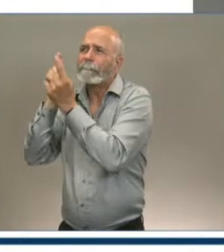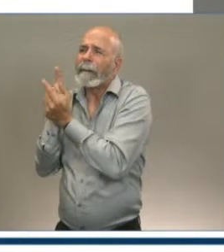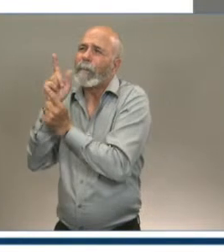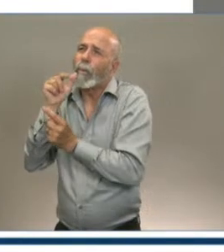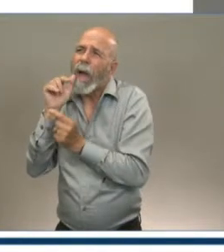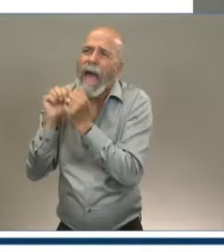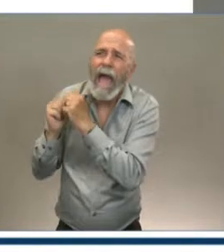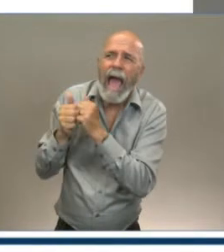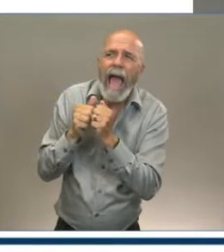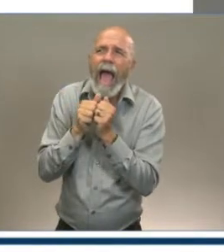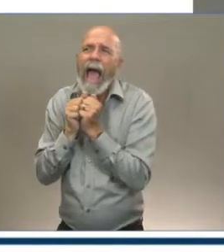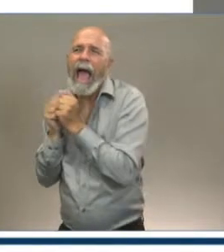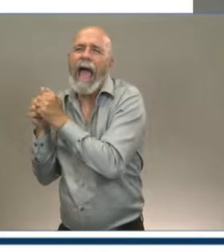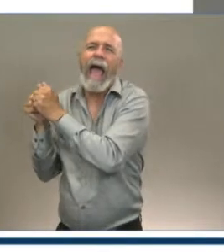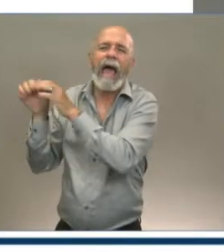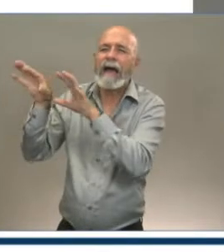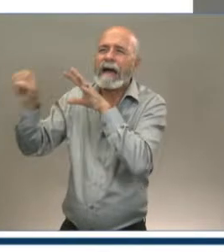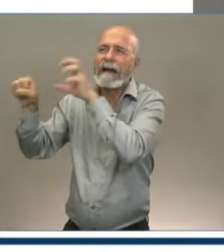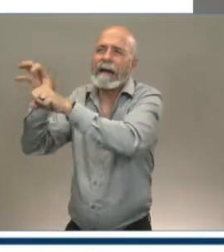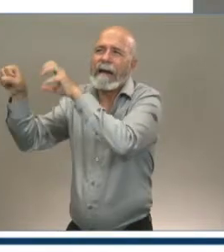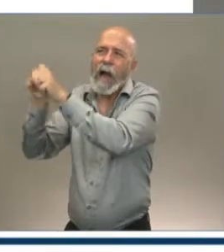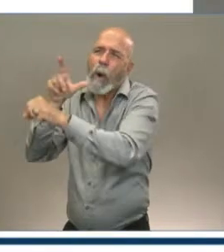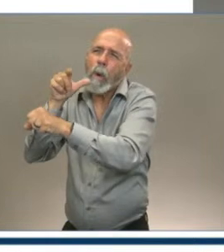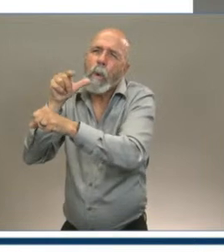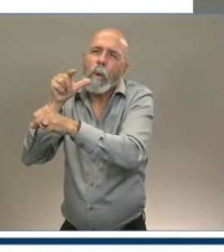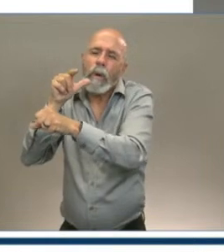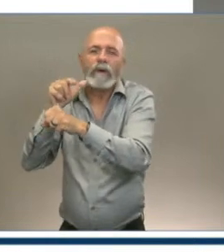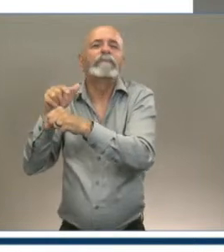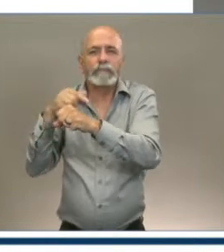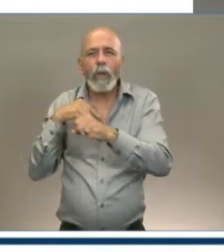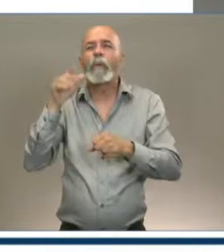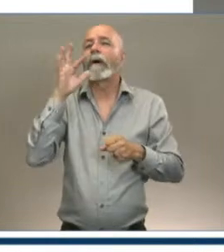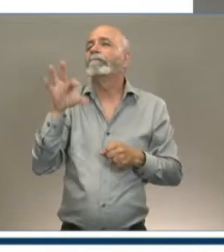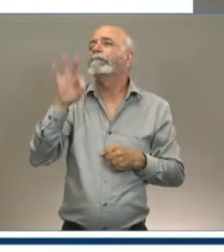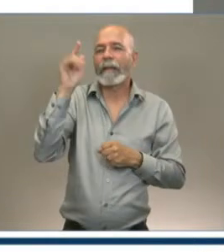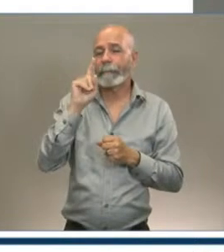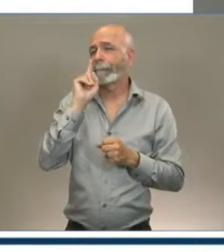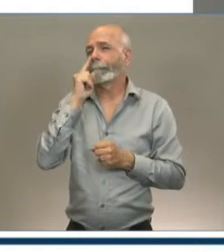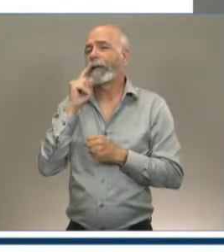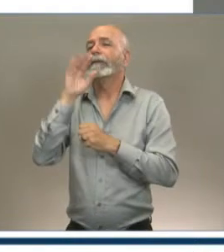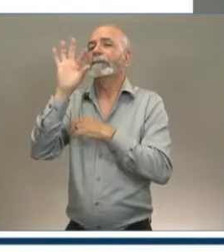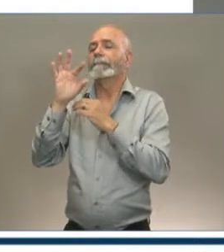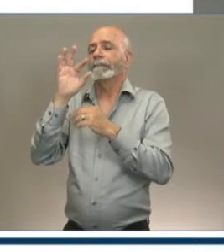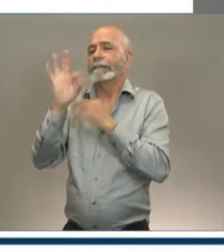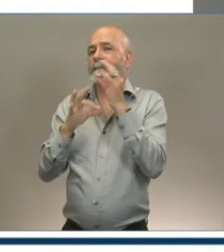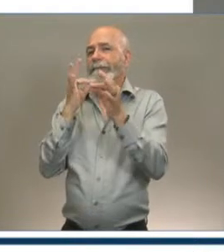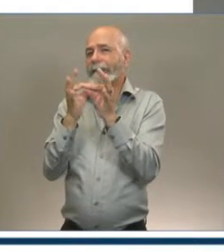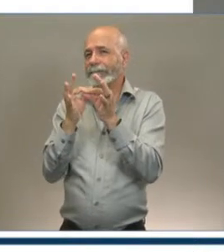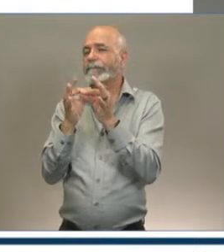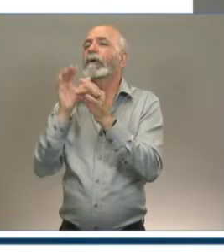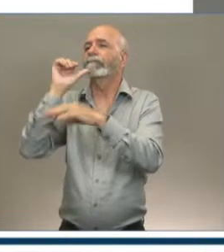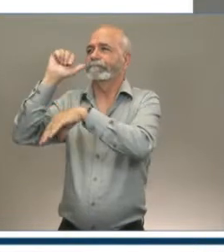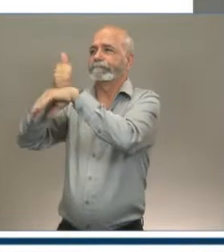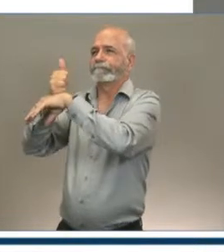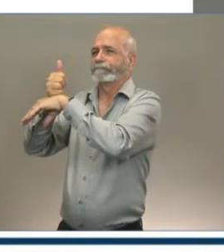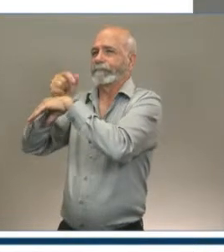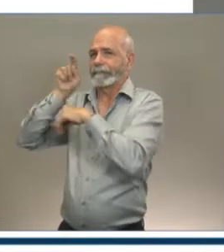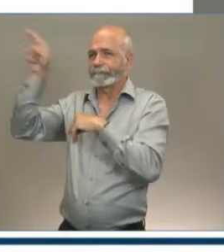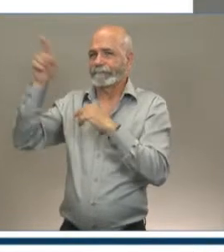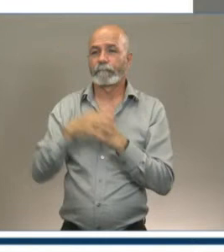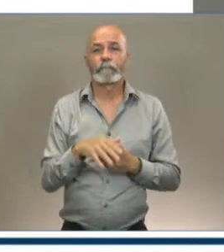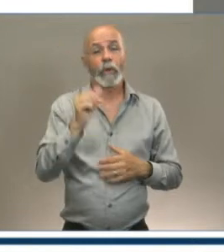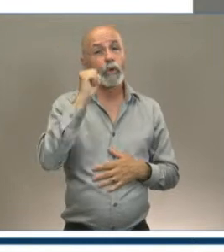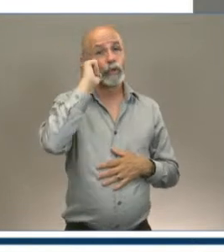this area. And we are putting new testing options in place. So starting tomorrow, there will be a new